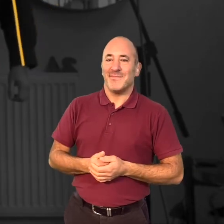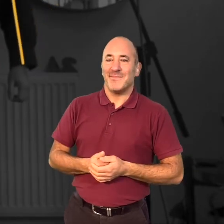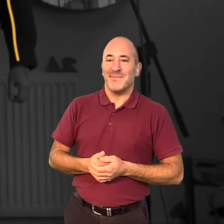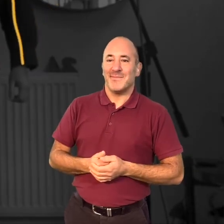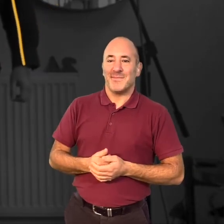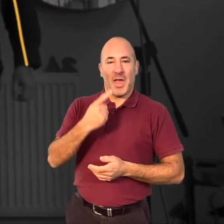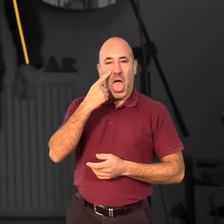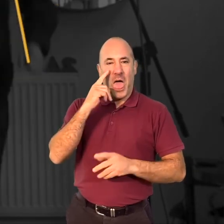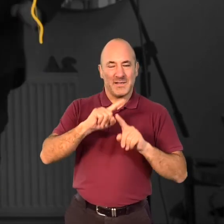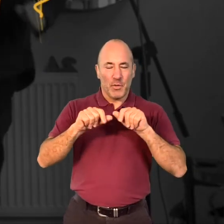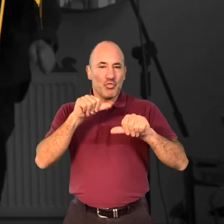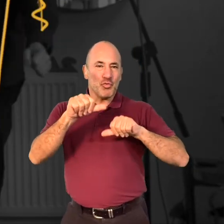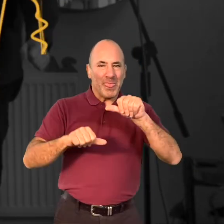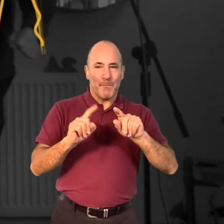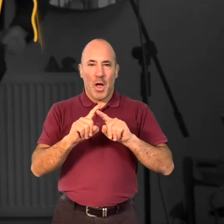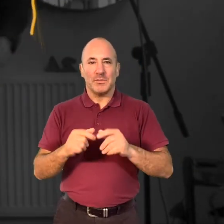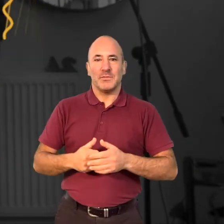Let's see what sort of rhythms we can make.